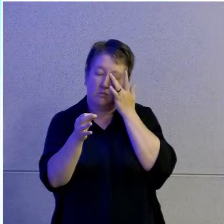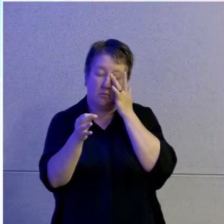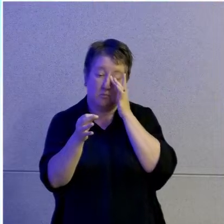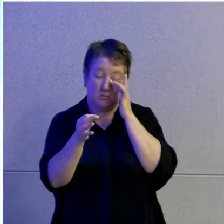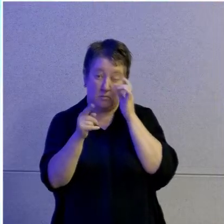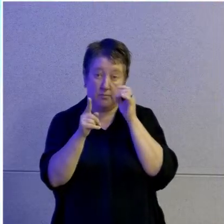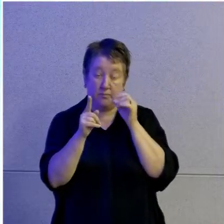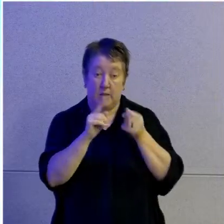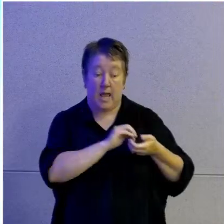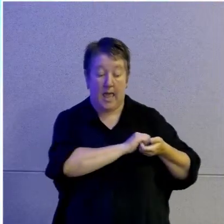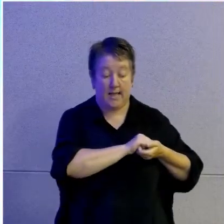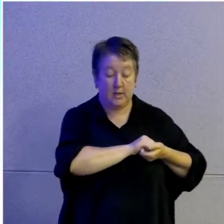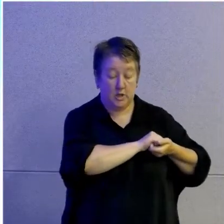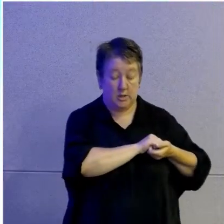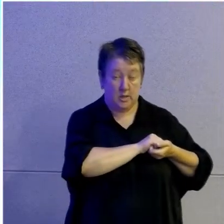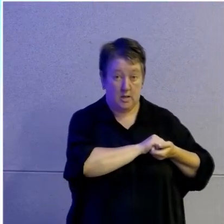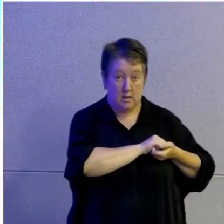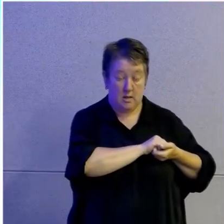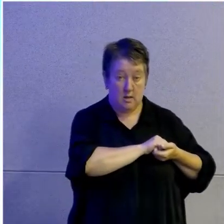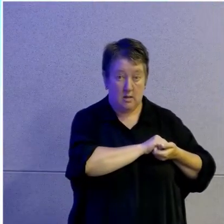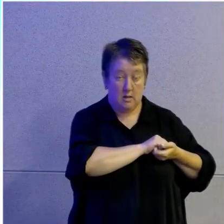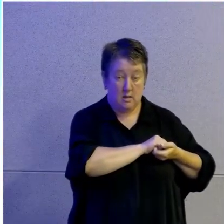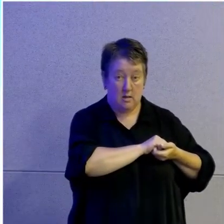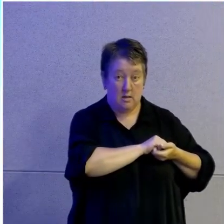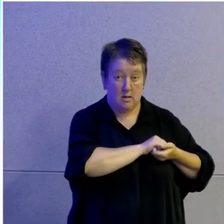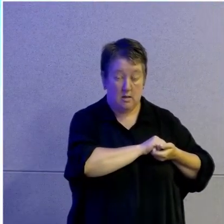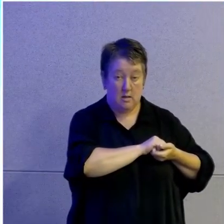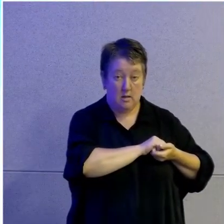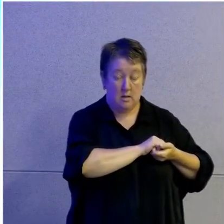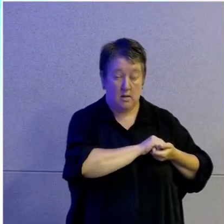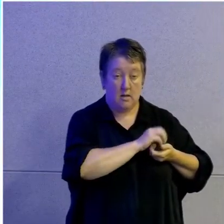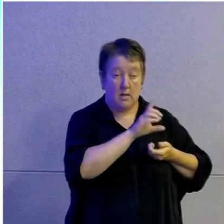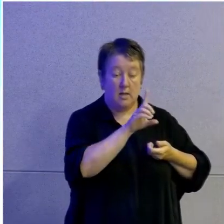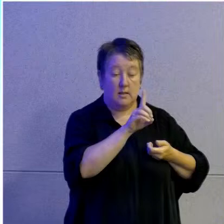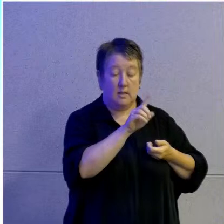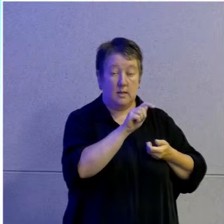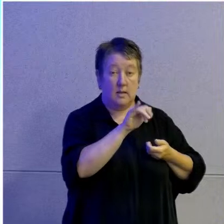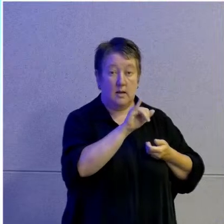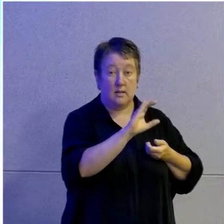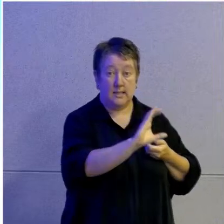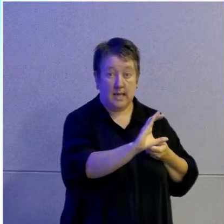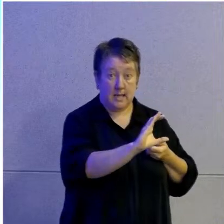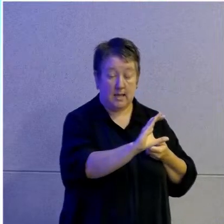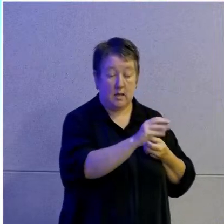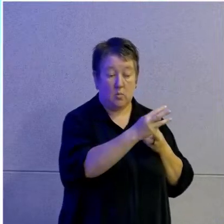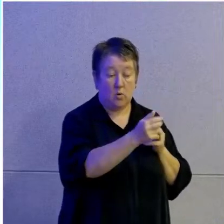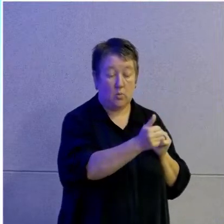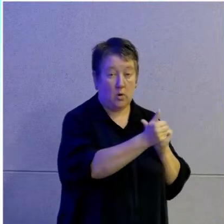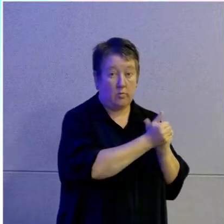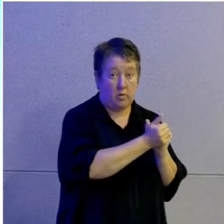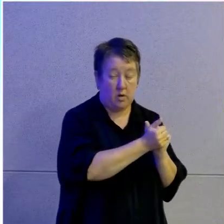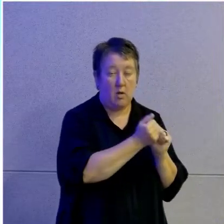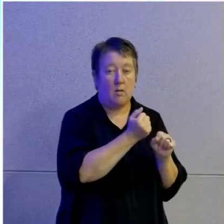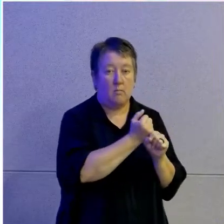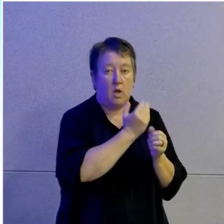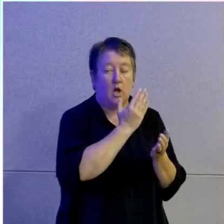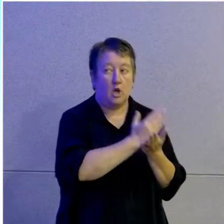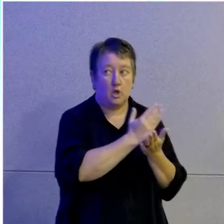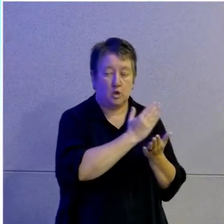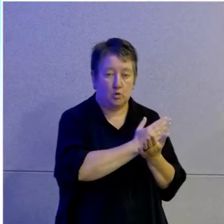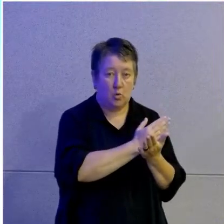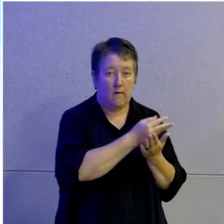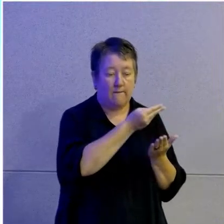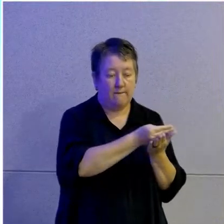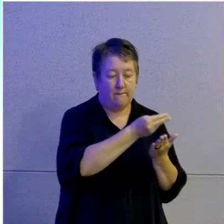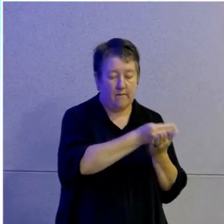agency working together with the Department of Trade, Industry and Competition to make sure that that funding comes into being